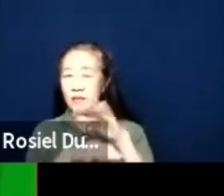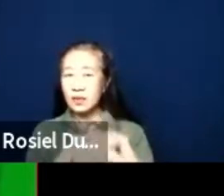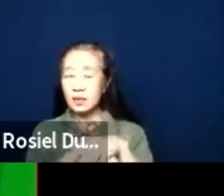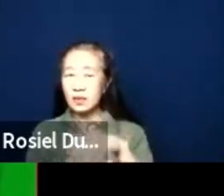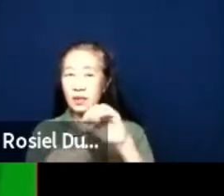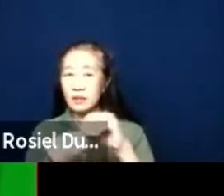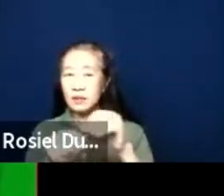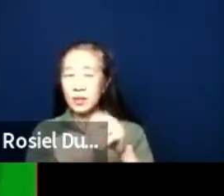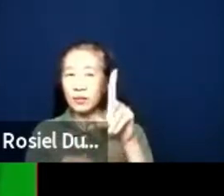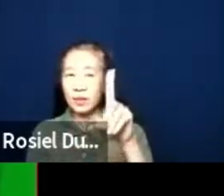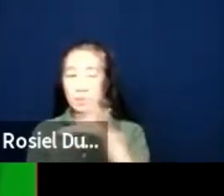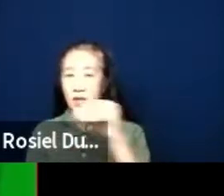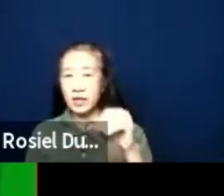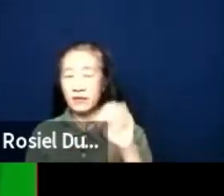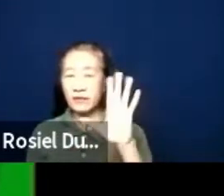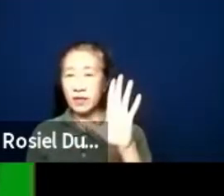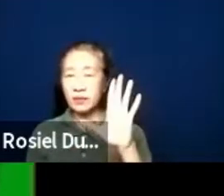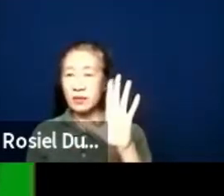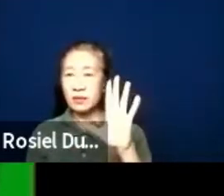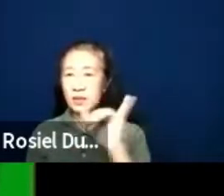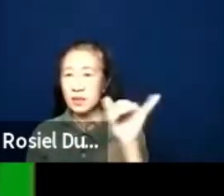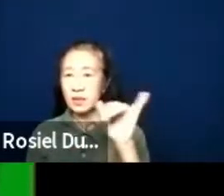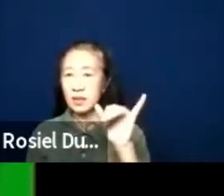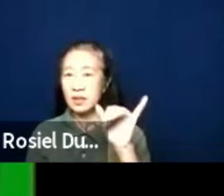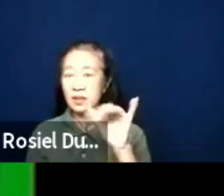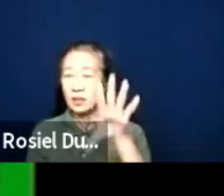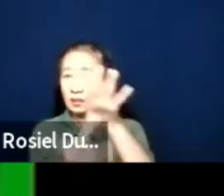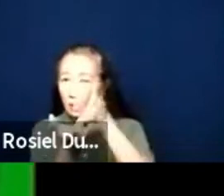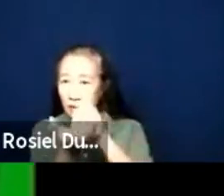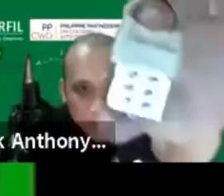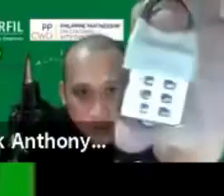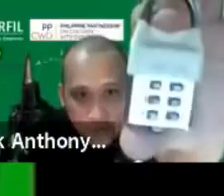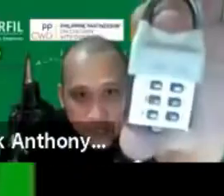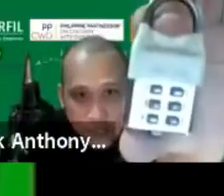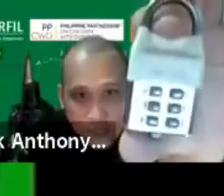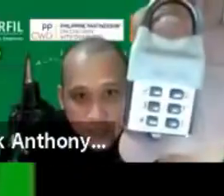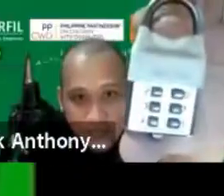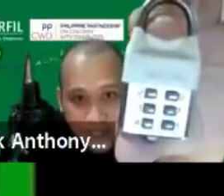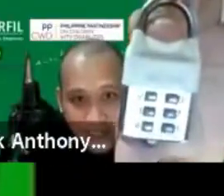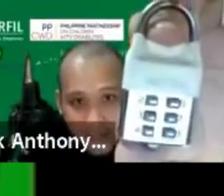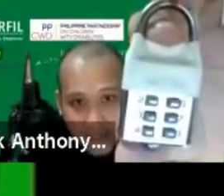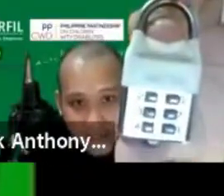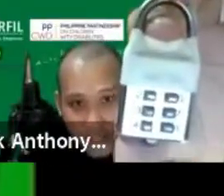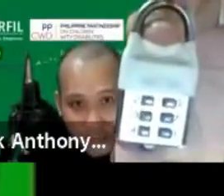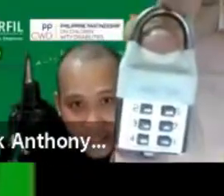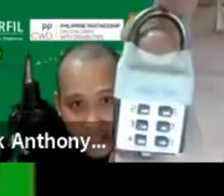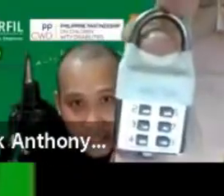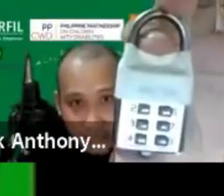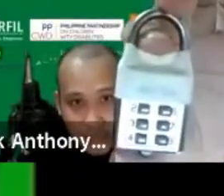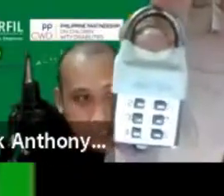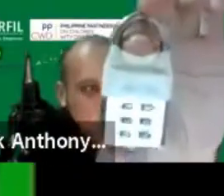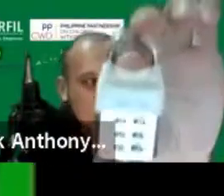1 and 5. This will like replicate the purpose or the function of this